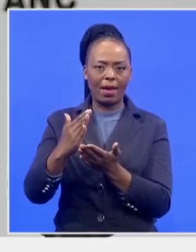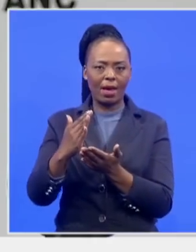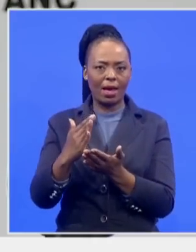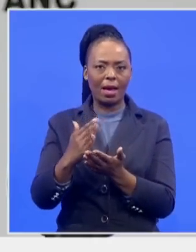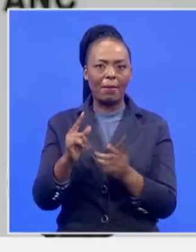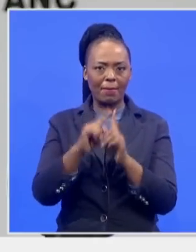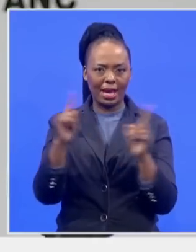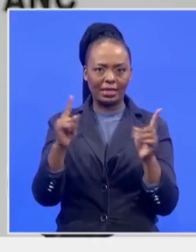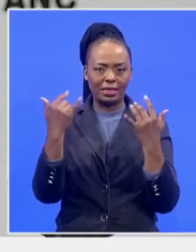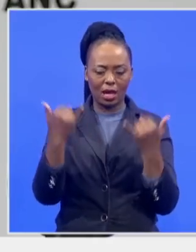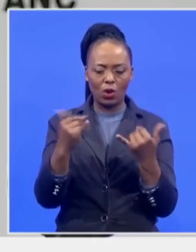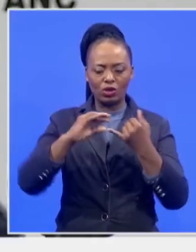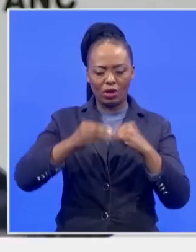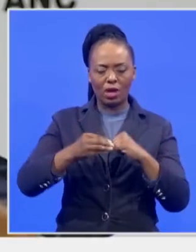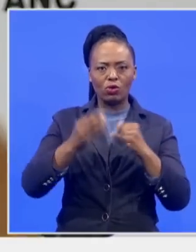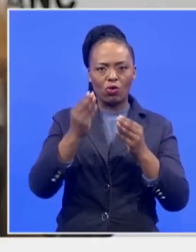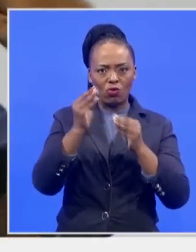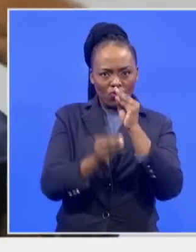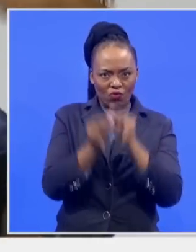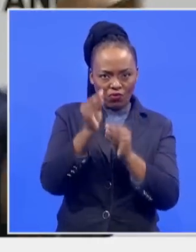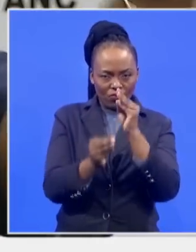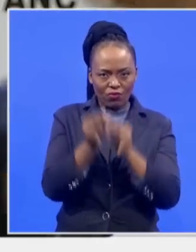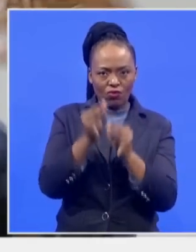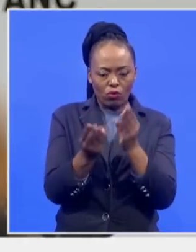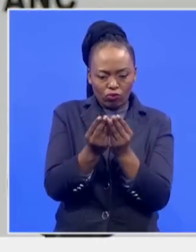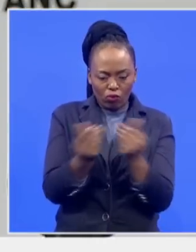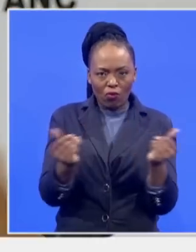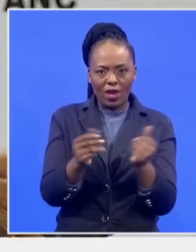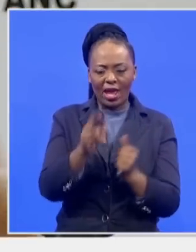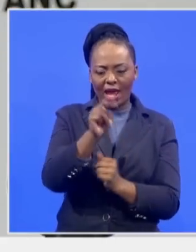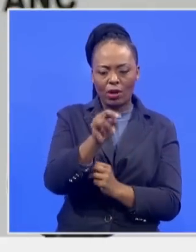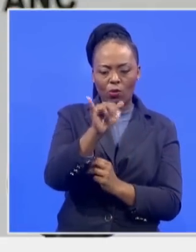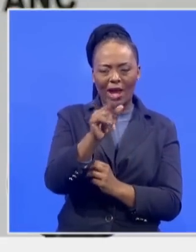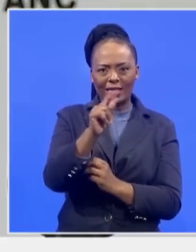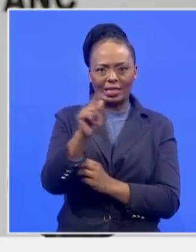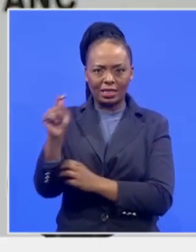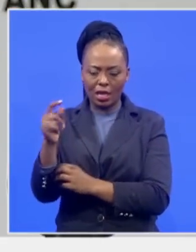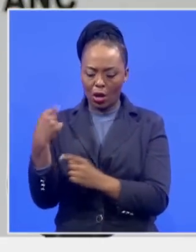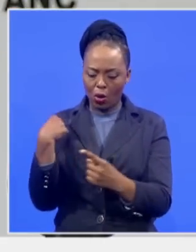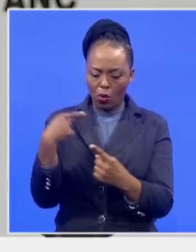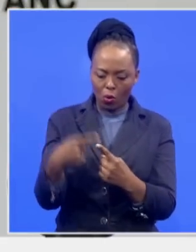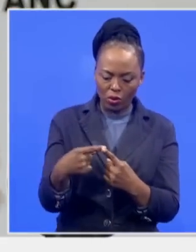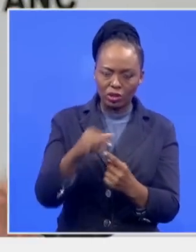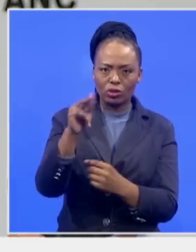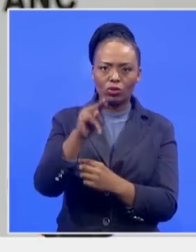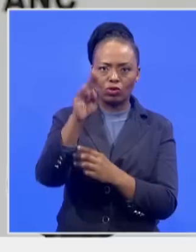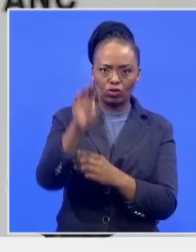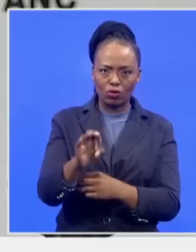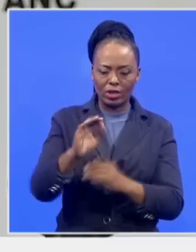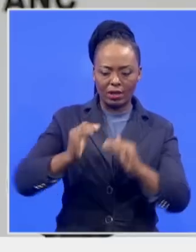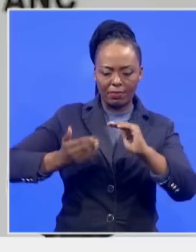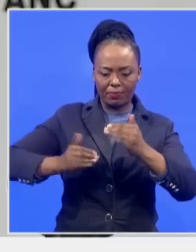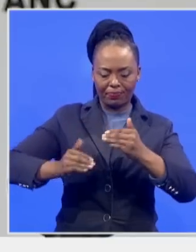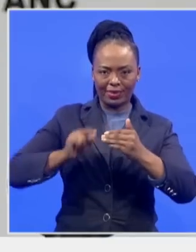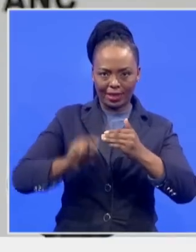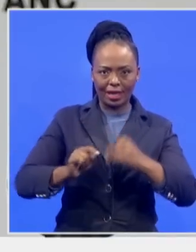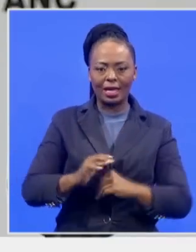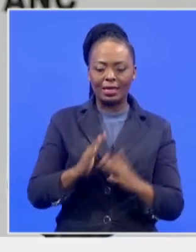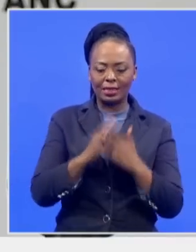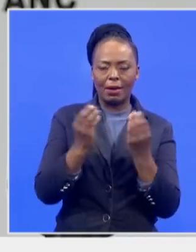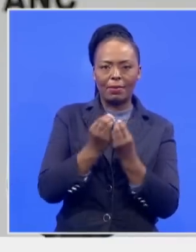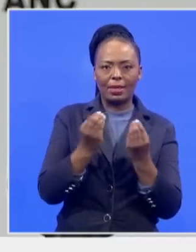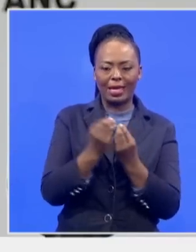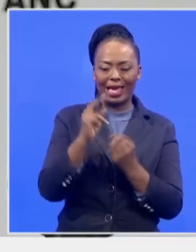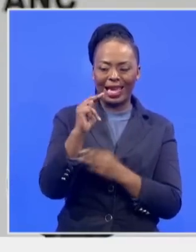rectify simply that the NYTT continues up until June, which is something that the NEC